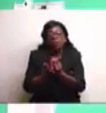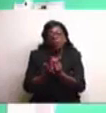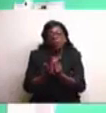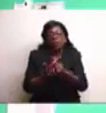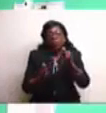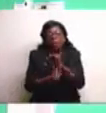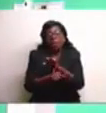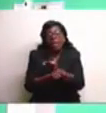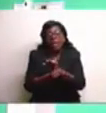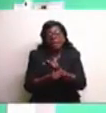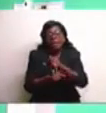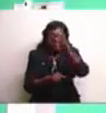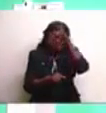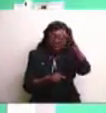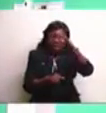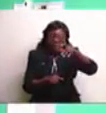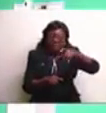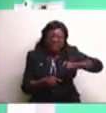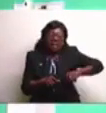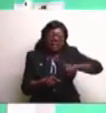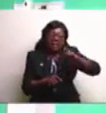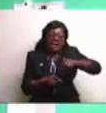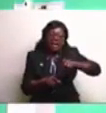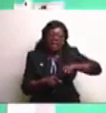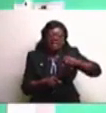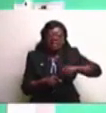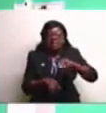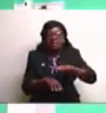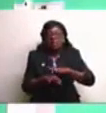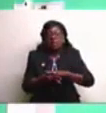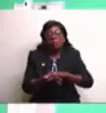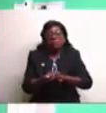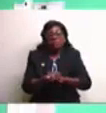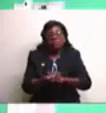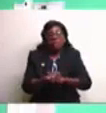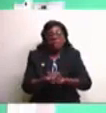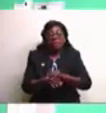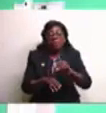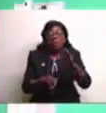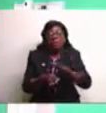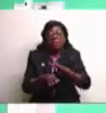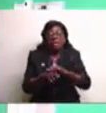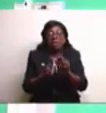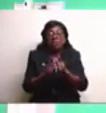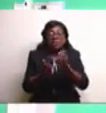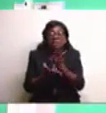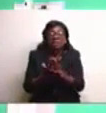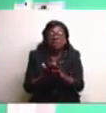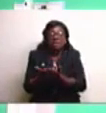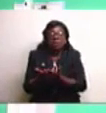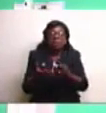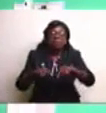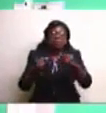Mr. H.L. Road, and would have had the opportunity to come in contact with some of the greatest sons and